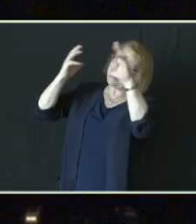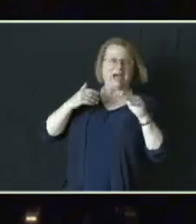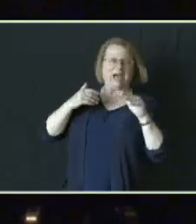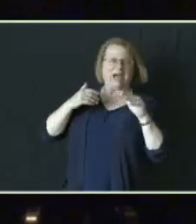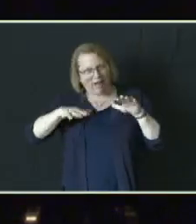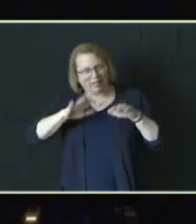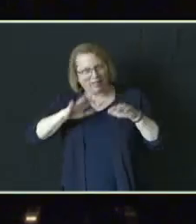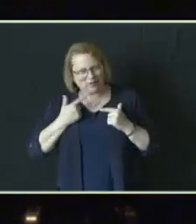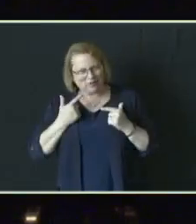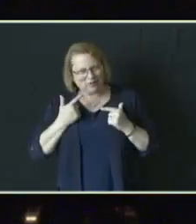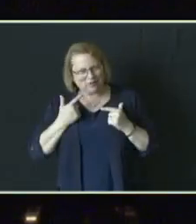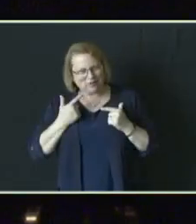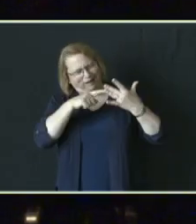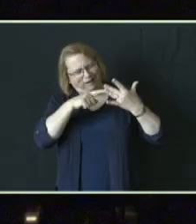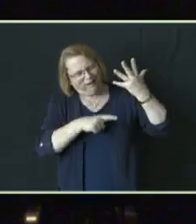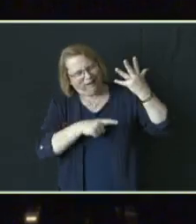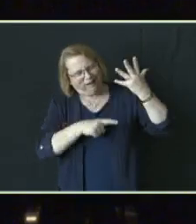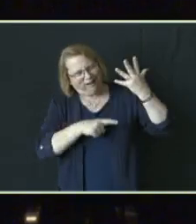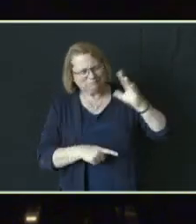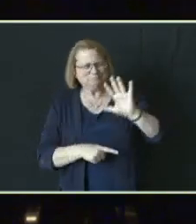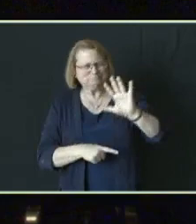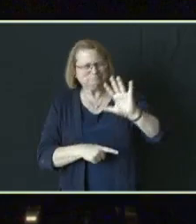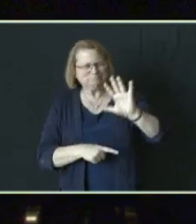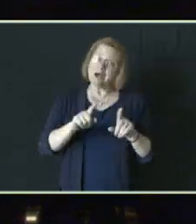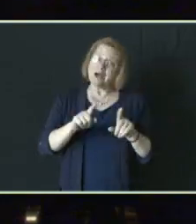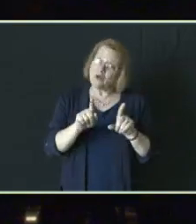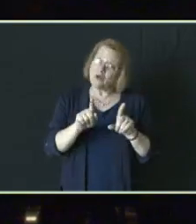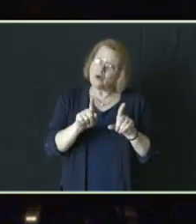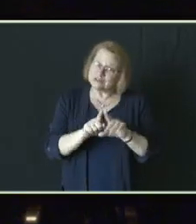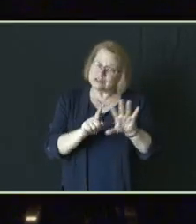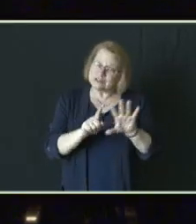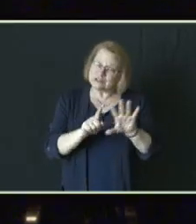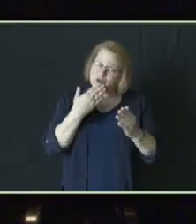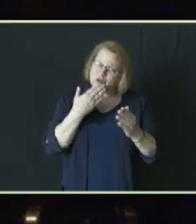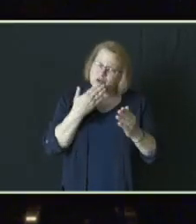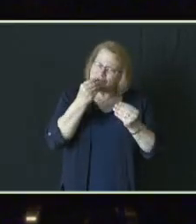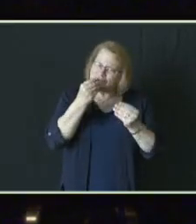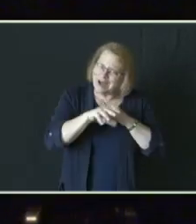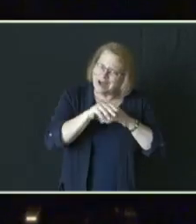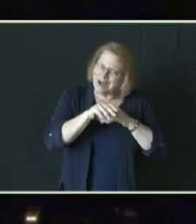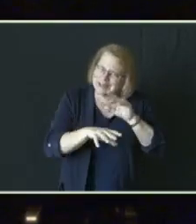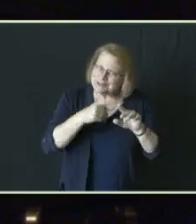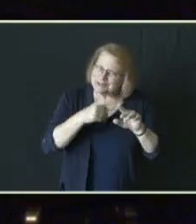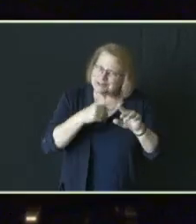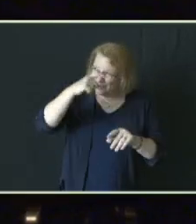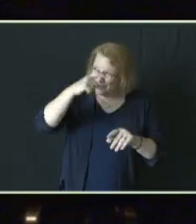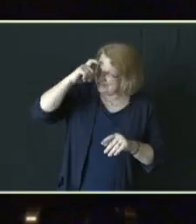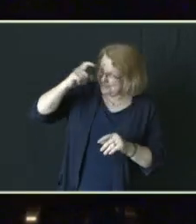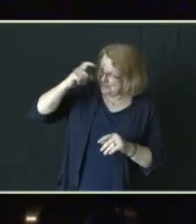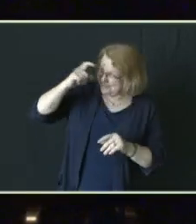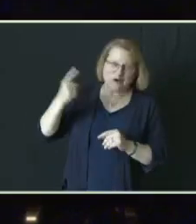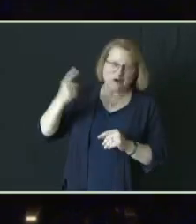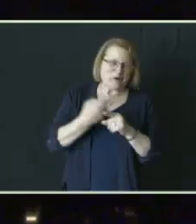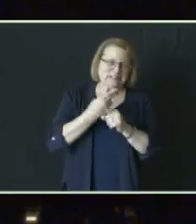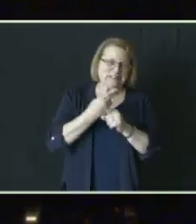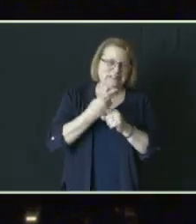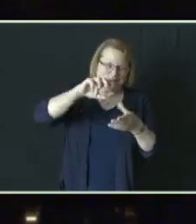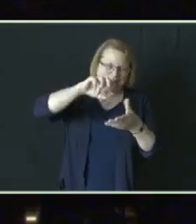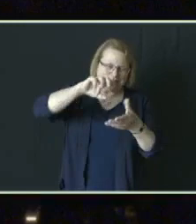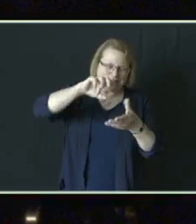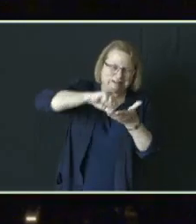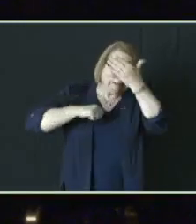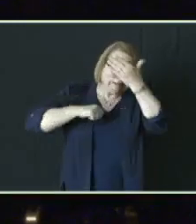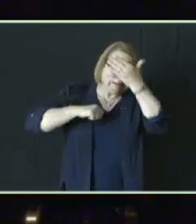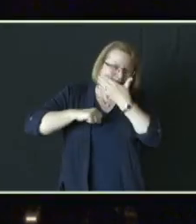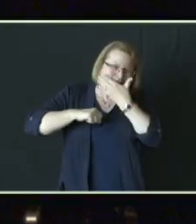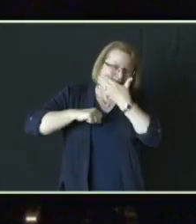level, since summer is upon us, always use sunscreen. Never wear a bad-fitting set of clothing. and